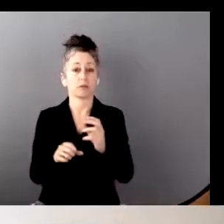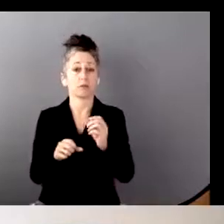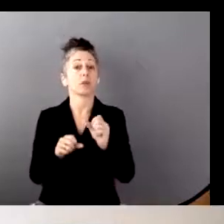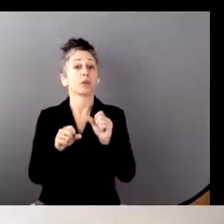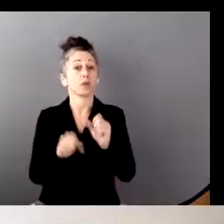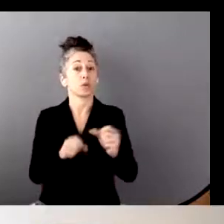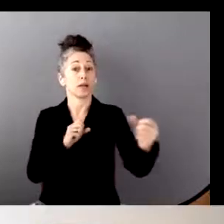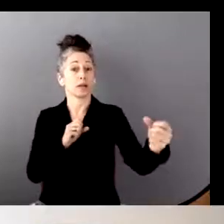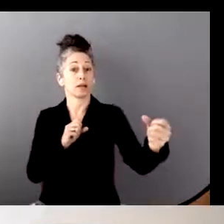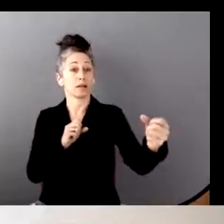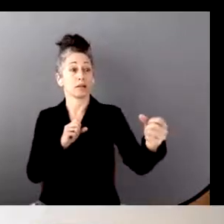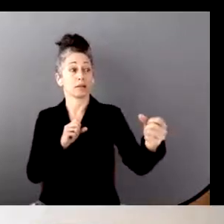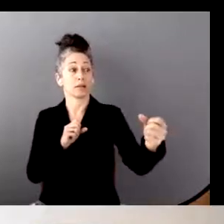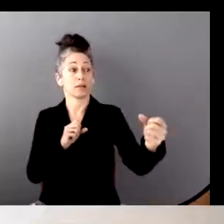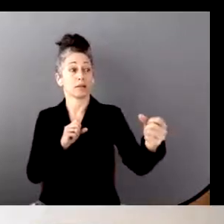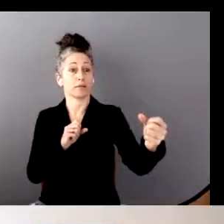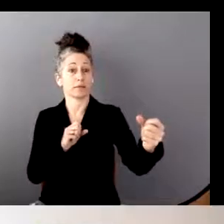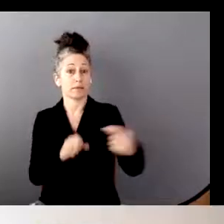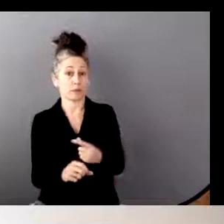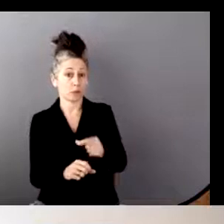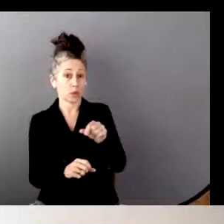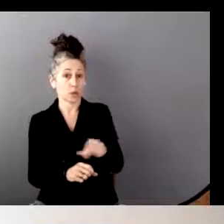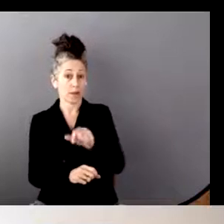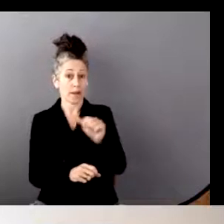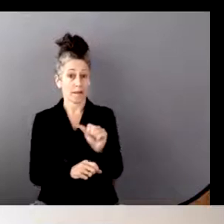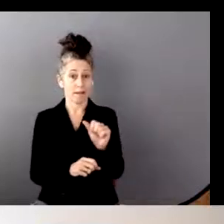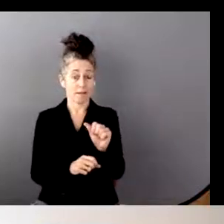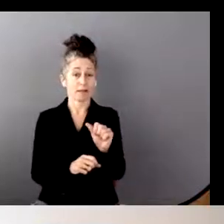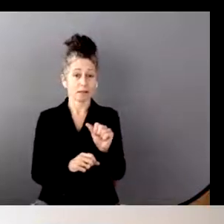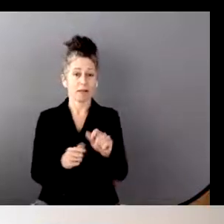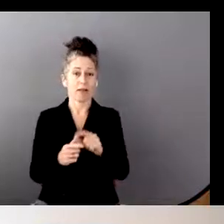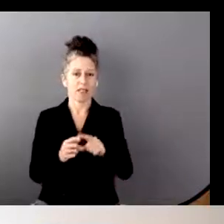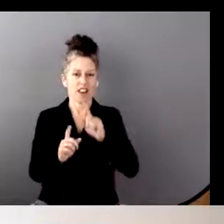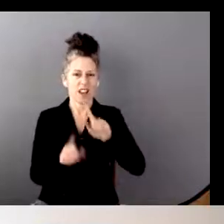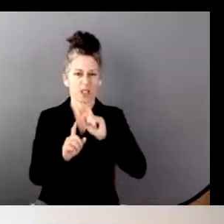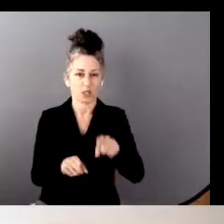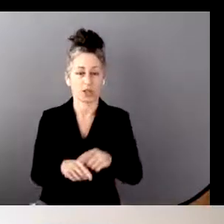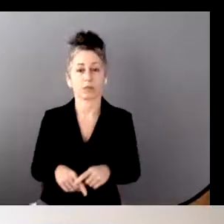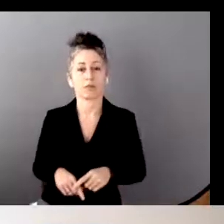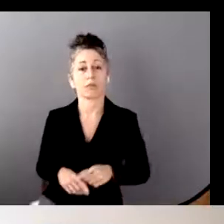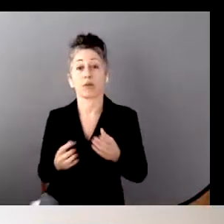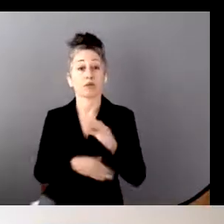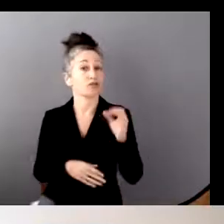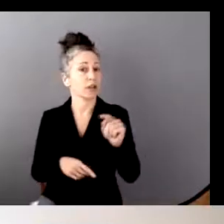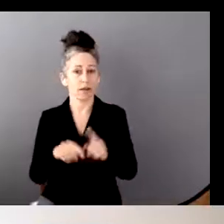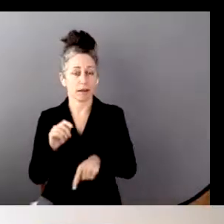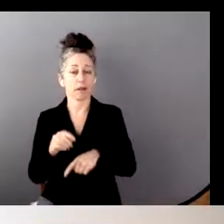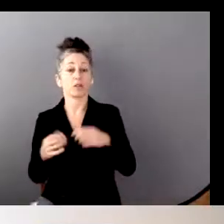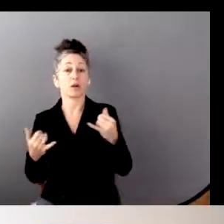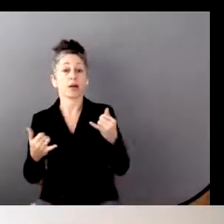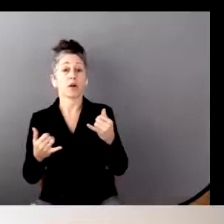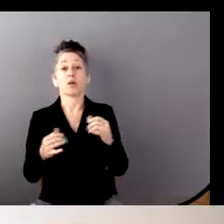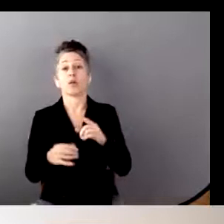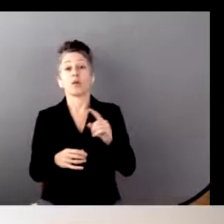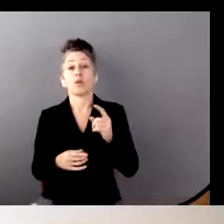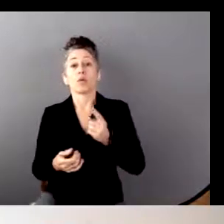any questions, put them in the Q&A box, even if it's just a logistical question. If you have any questions after this webinar, you